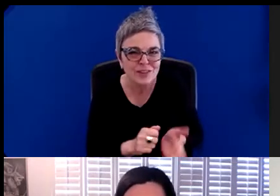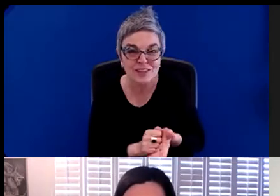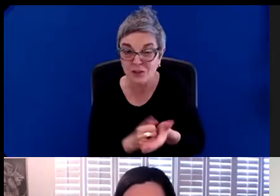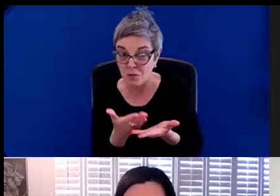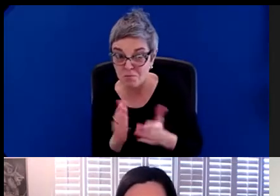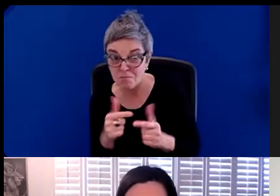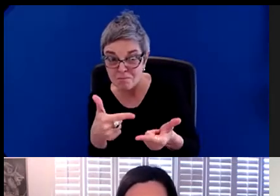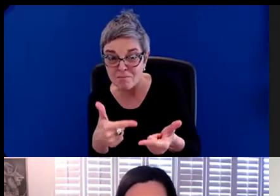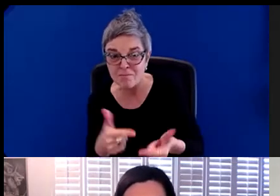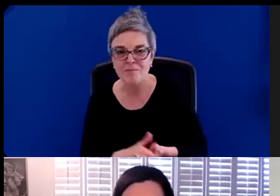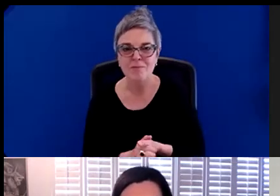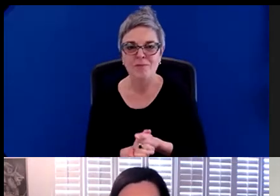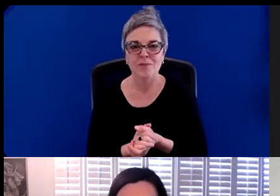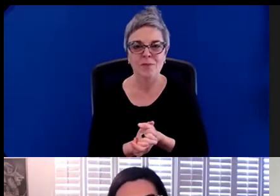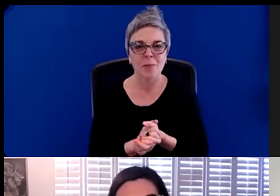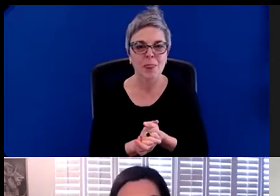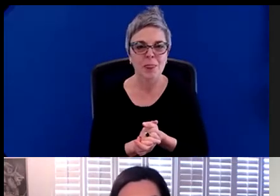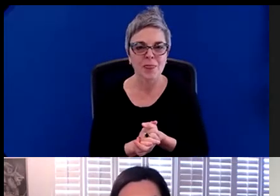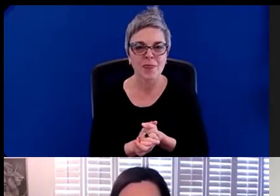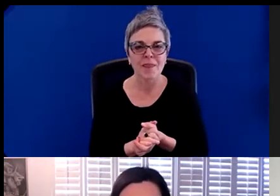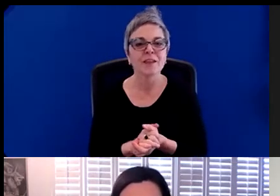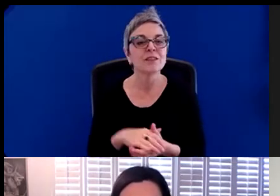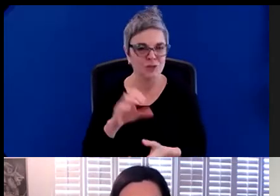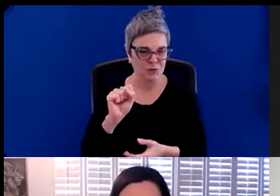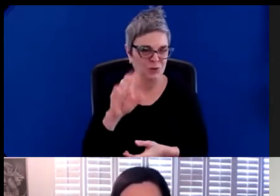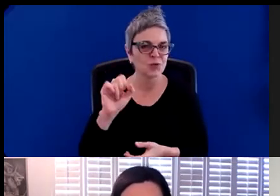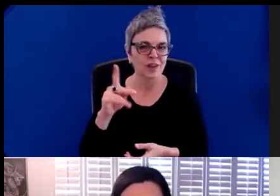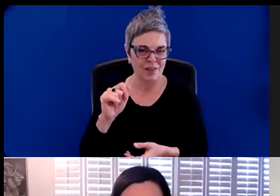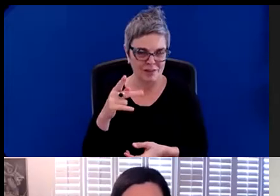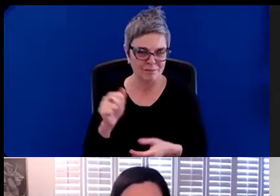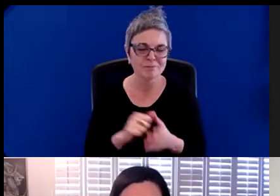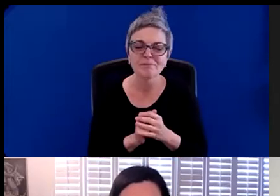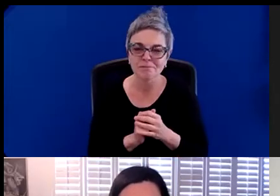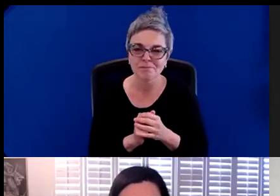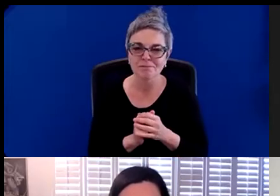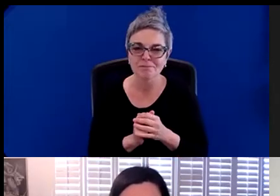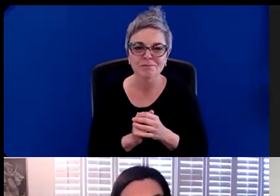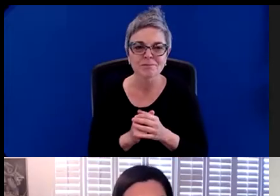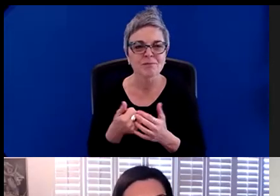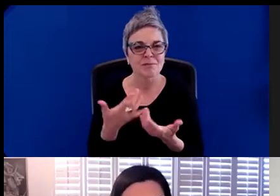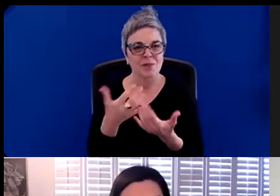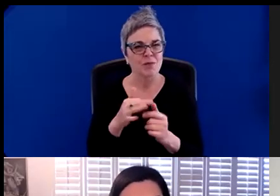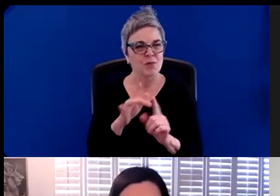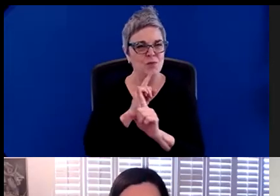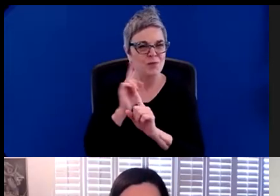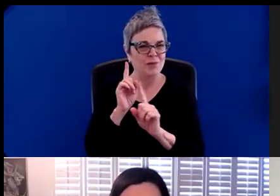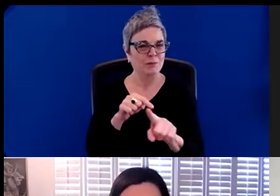Okay, so I'd also like to respond to Amy's question in answering this.